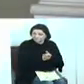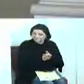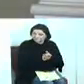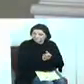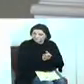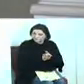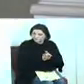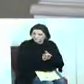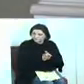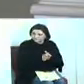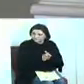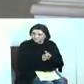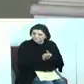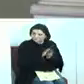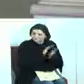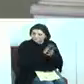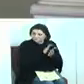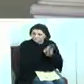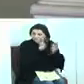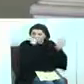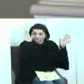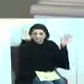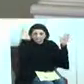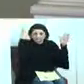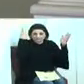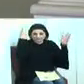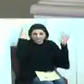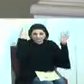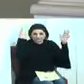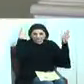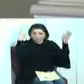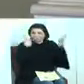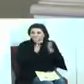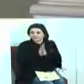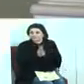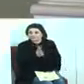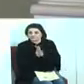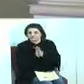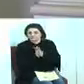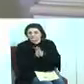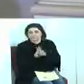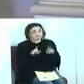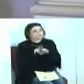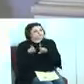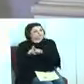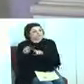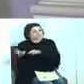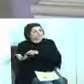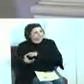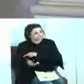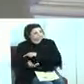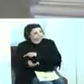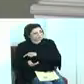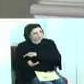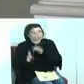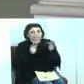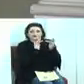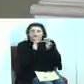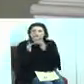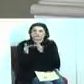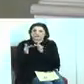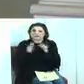Yes, we're always happy to have newcomers. And we also welcome our